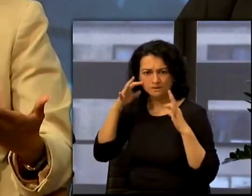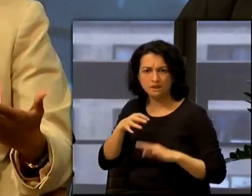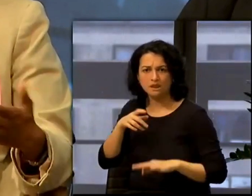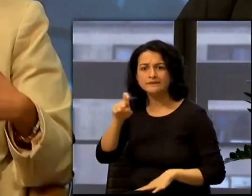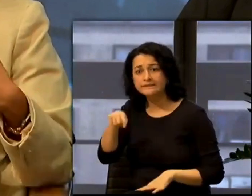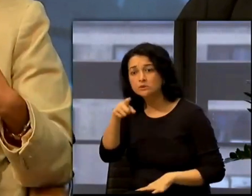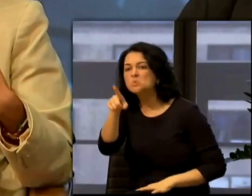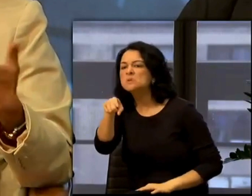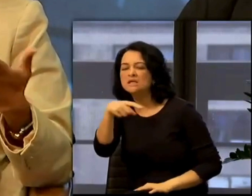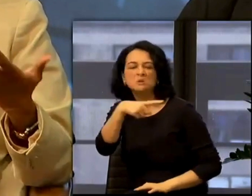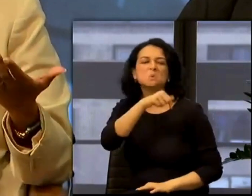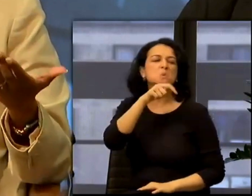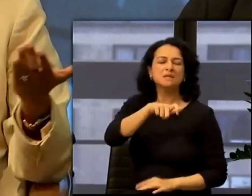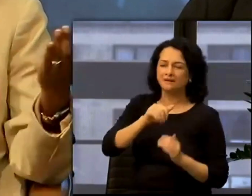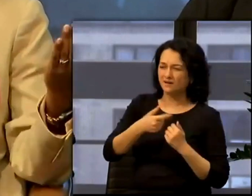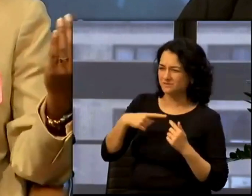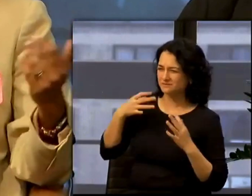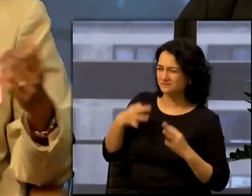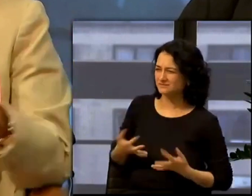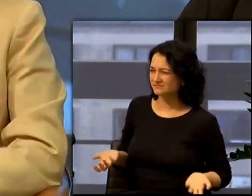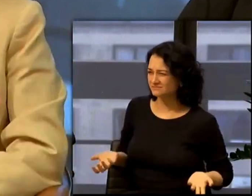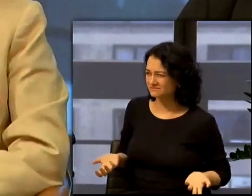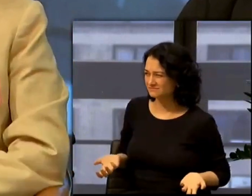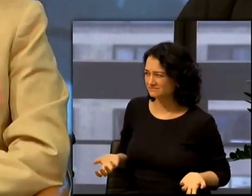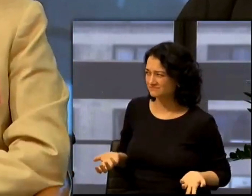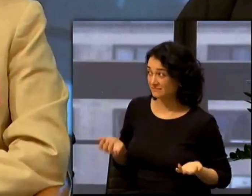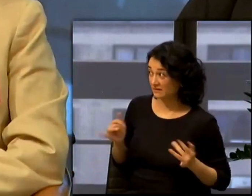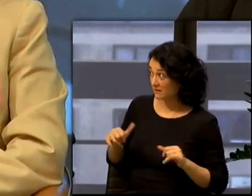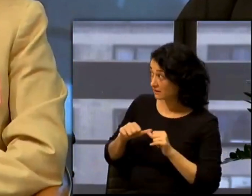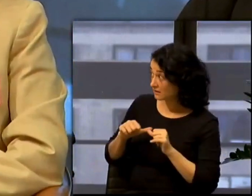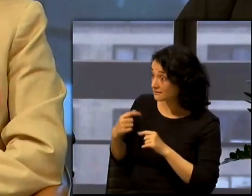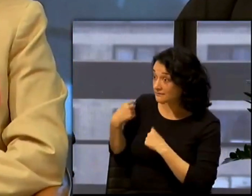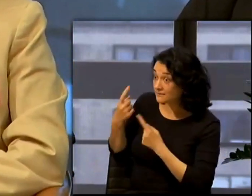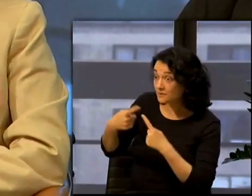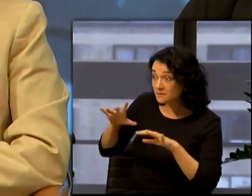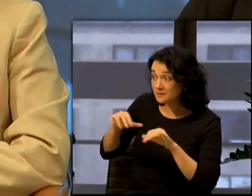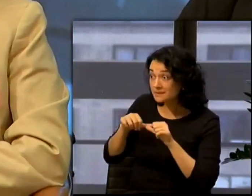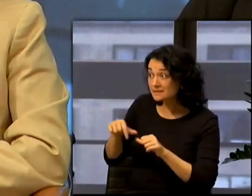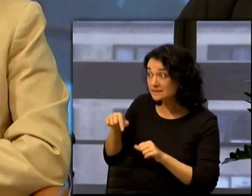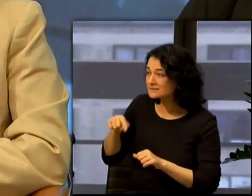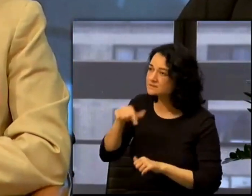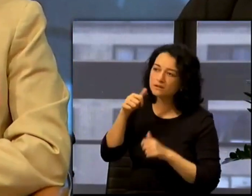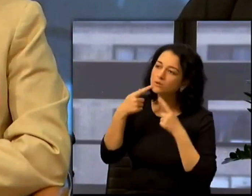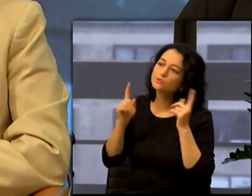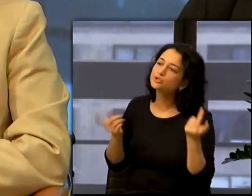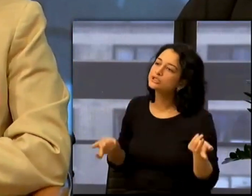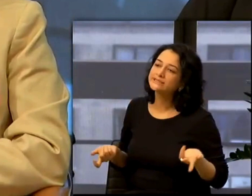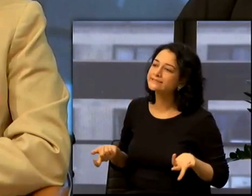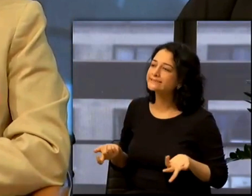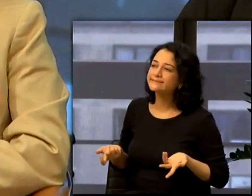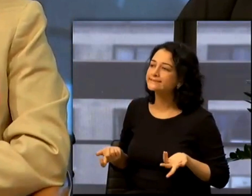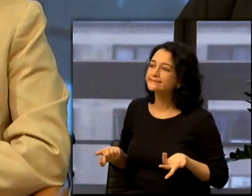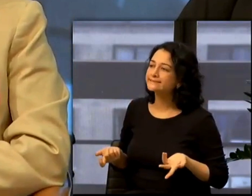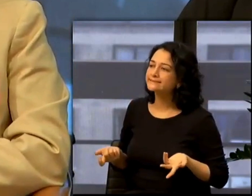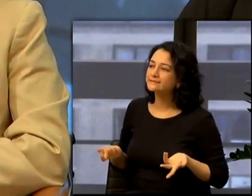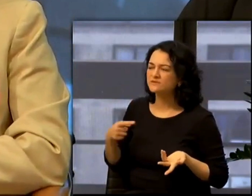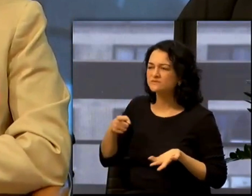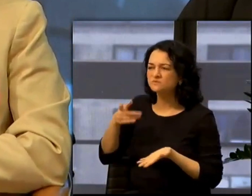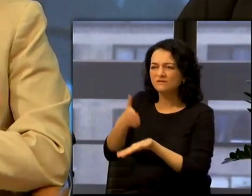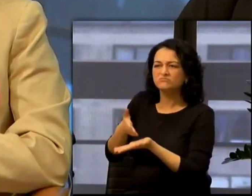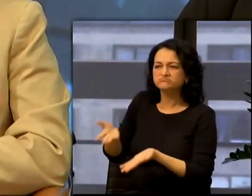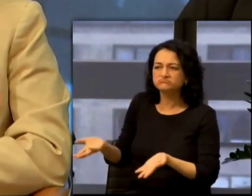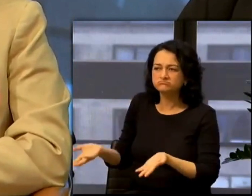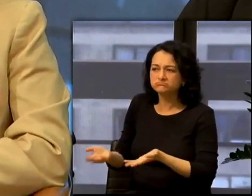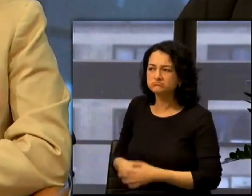mainstream, and for some reason it's just been allowed. So that's my big takeaway, is just make sure we're not pitting ourselves against others as we